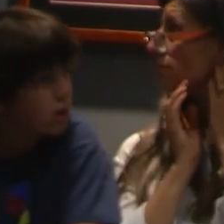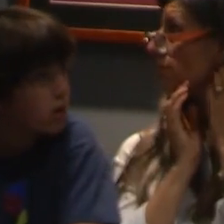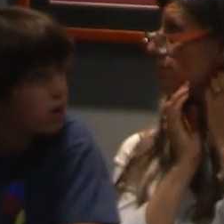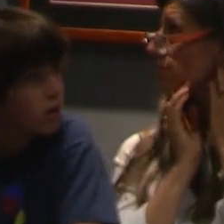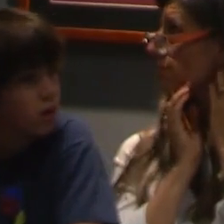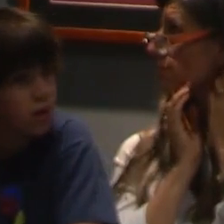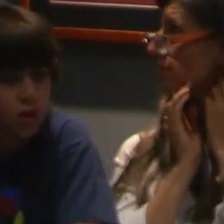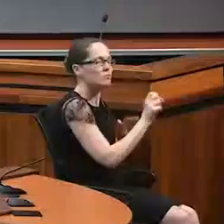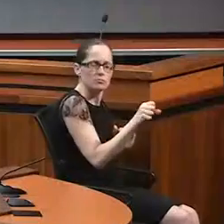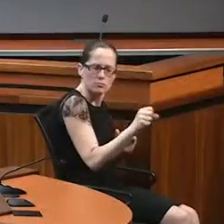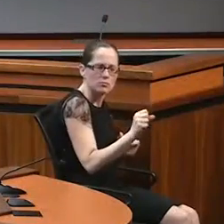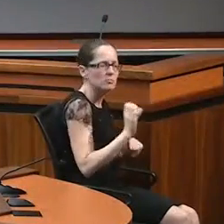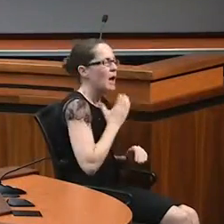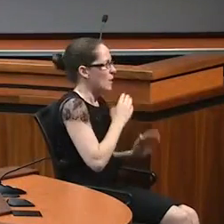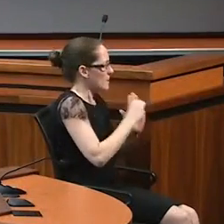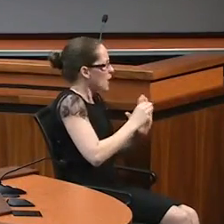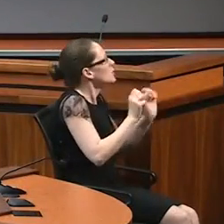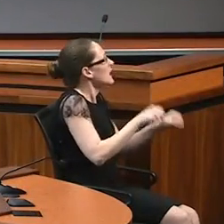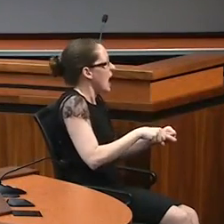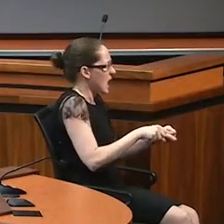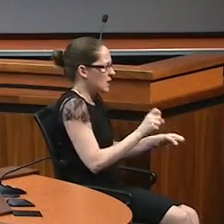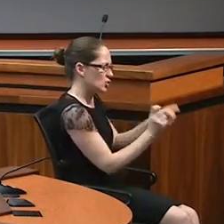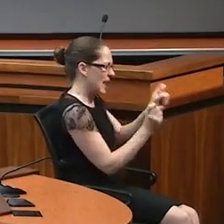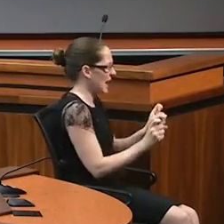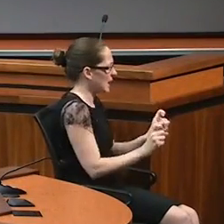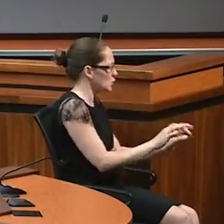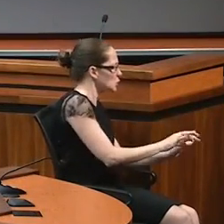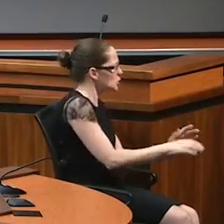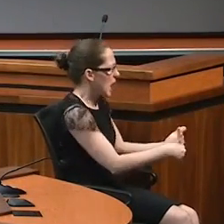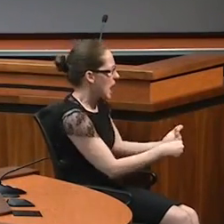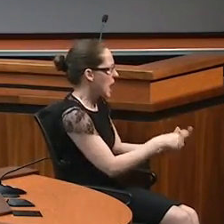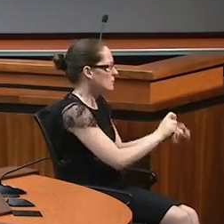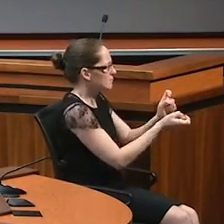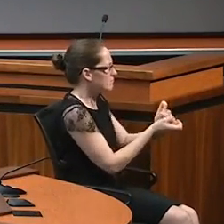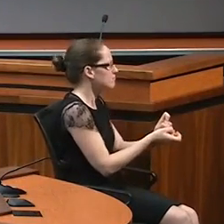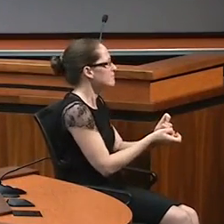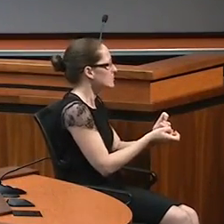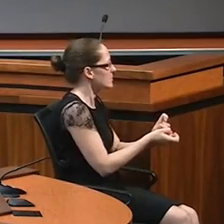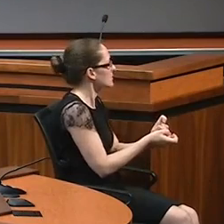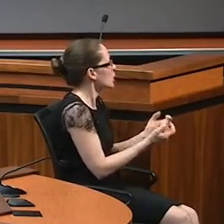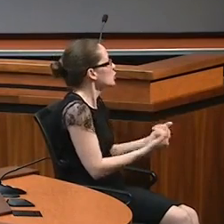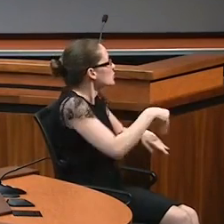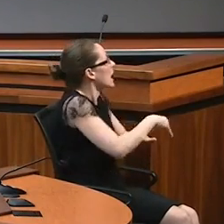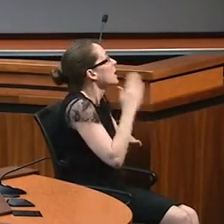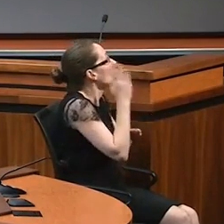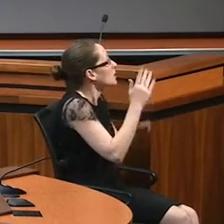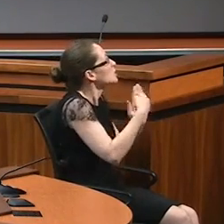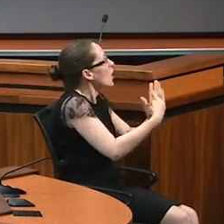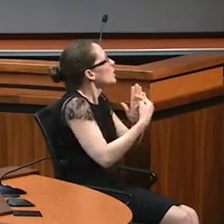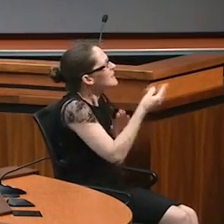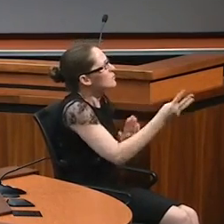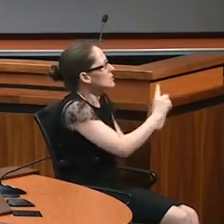have the ability to do that. Within the presentation we're going to show you tonight, we're going to toggle between different scenarios, which will provide an ad